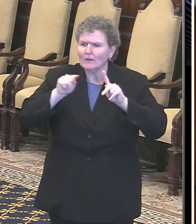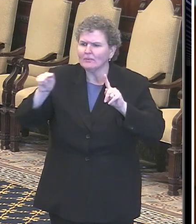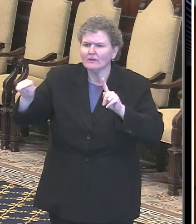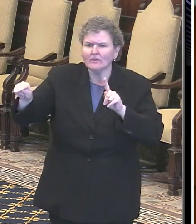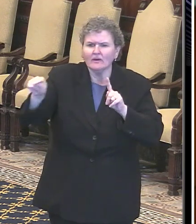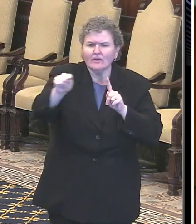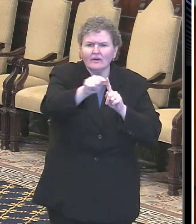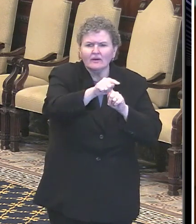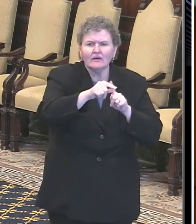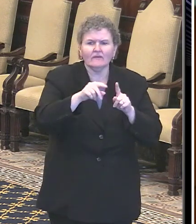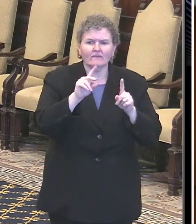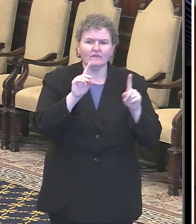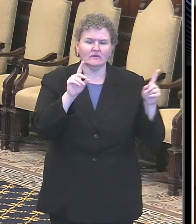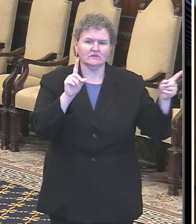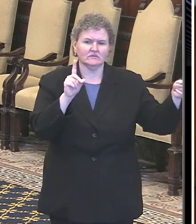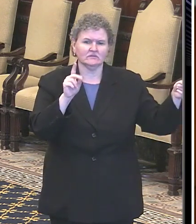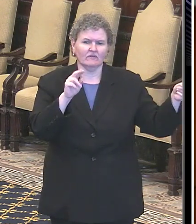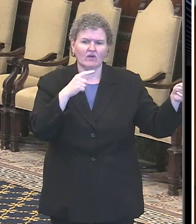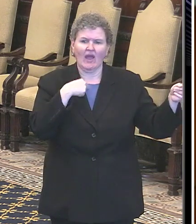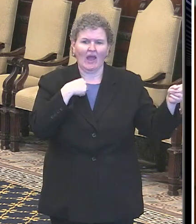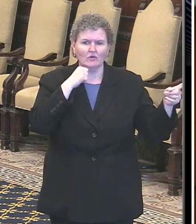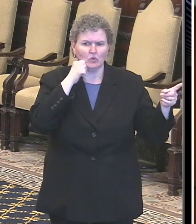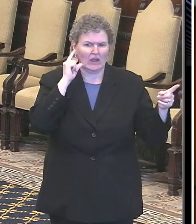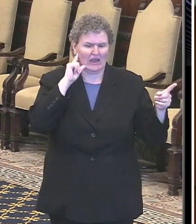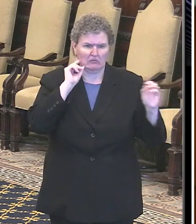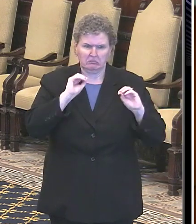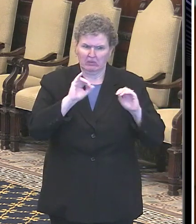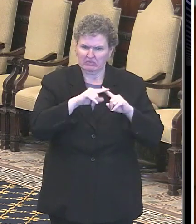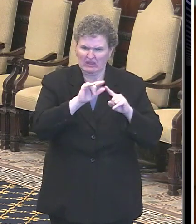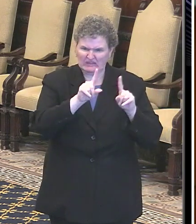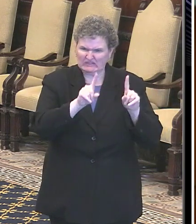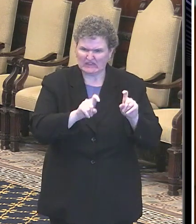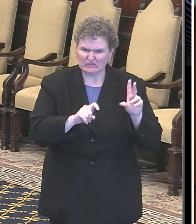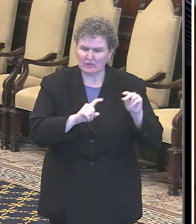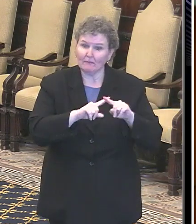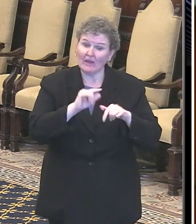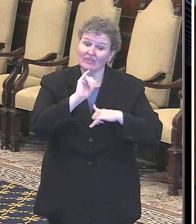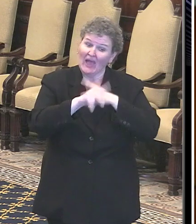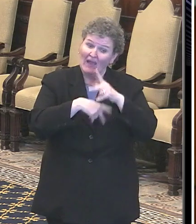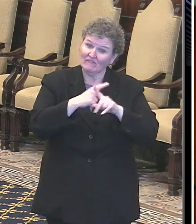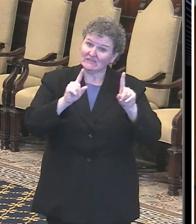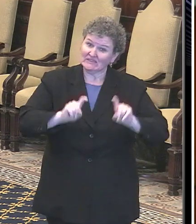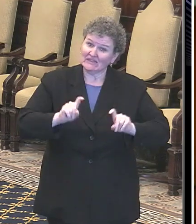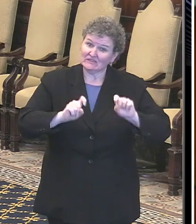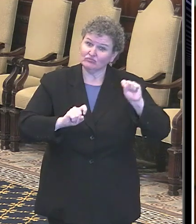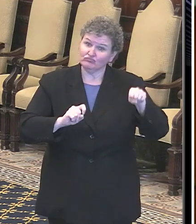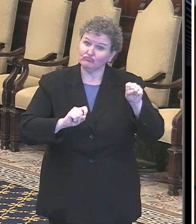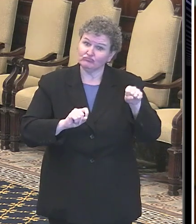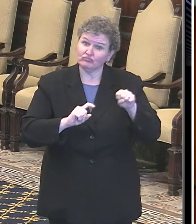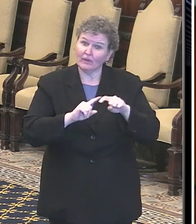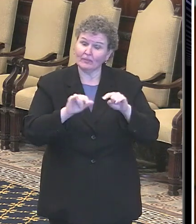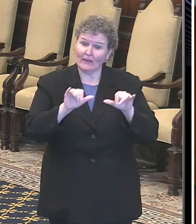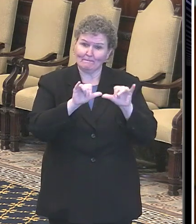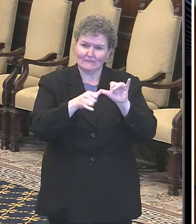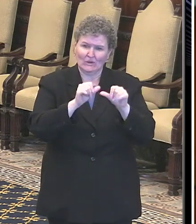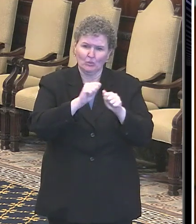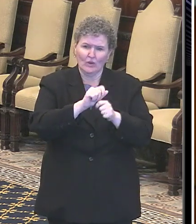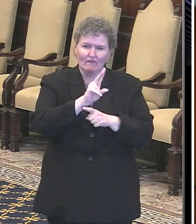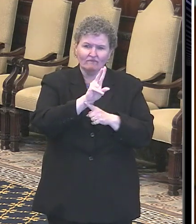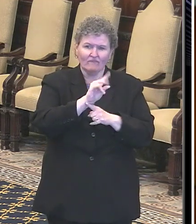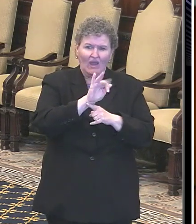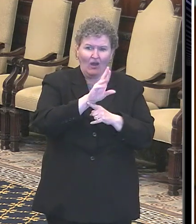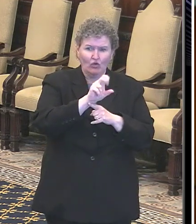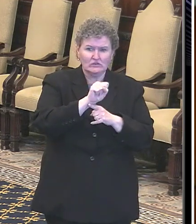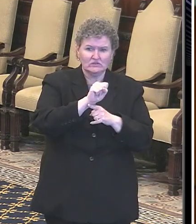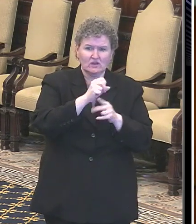you're talking about. The tests fall in a few categories. There's the test that measures the virus itself. That's using a technology called PCR.